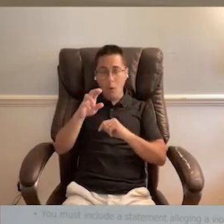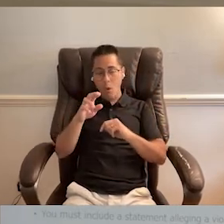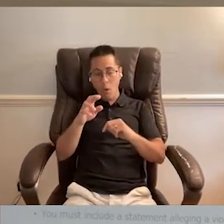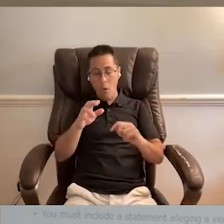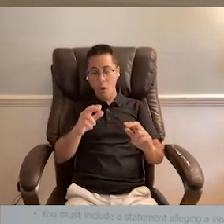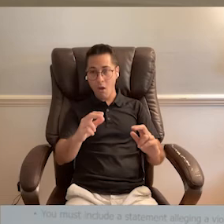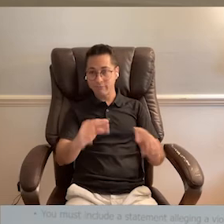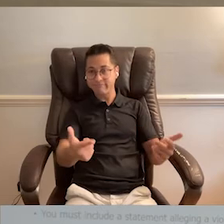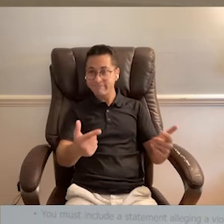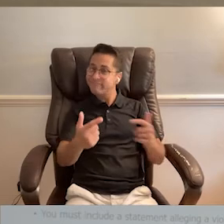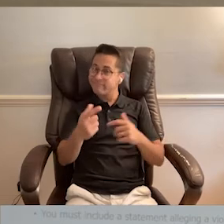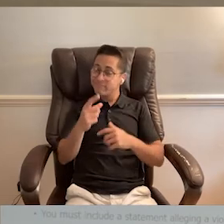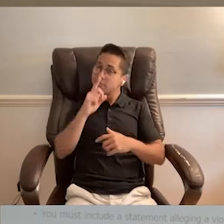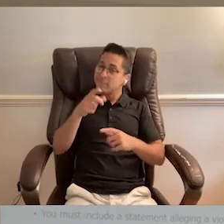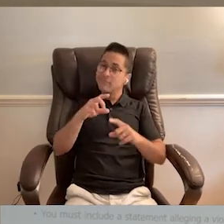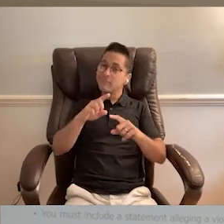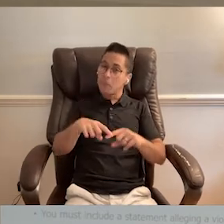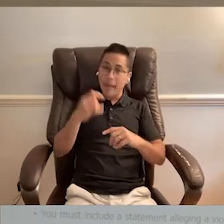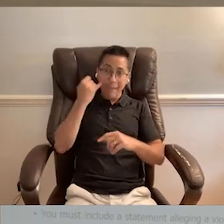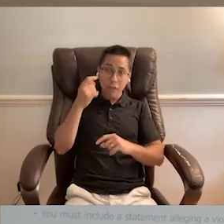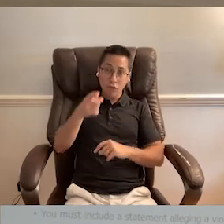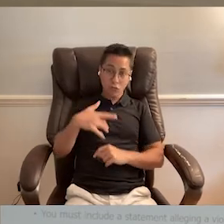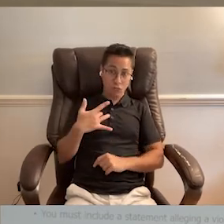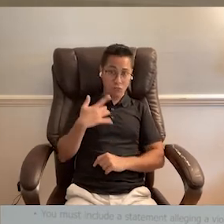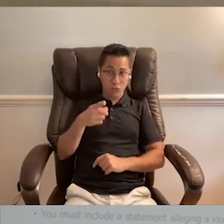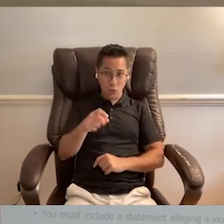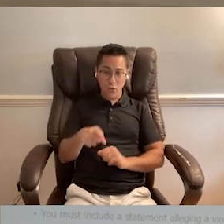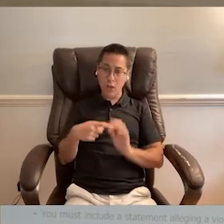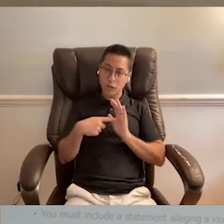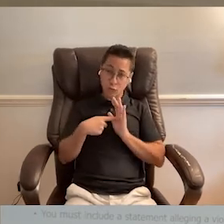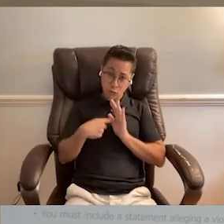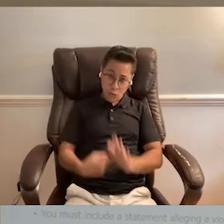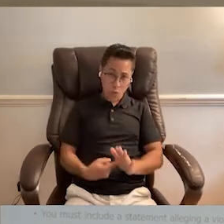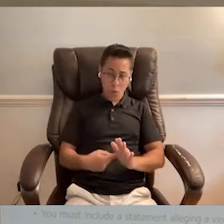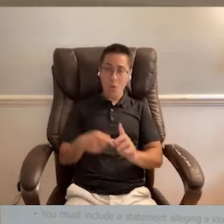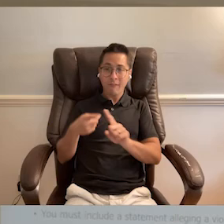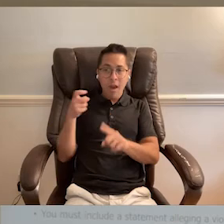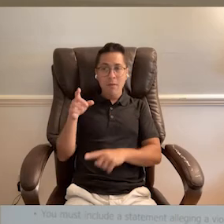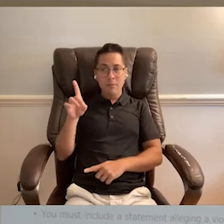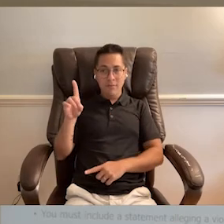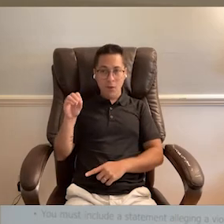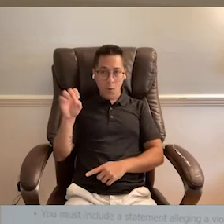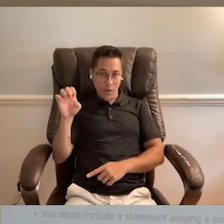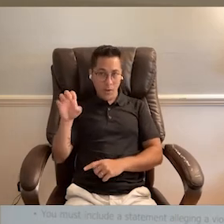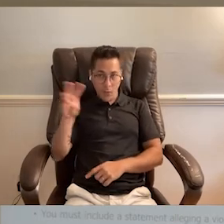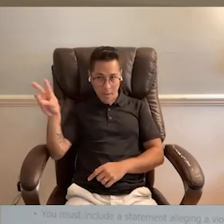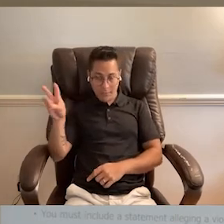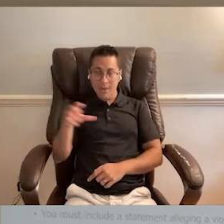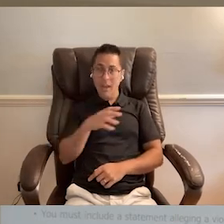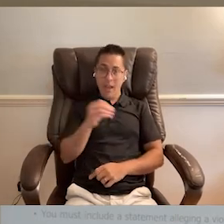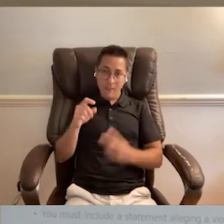on whether you feel like you can point out from the DOE website and from IDEA